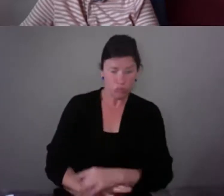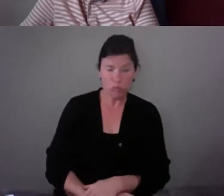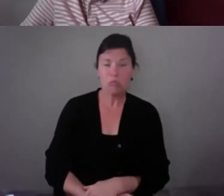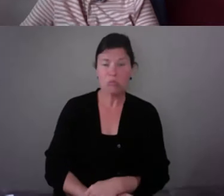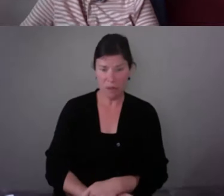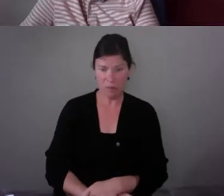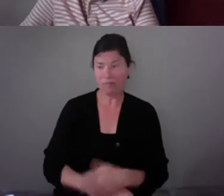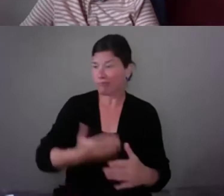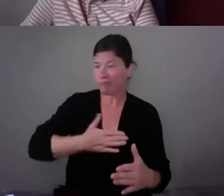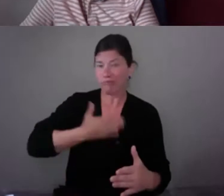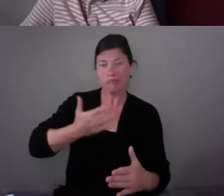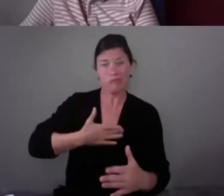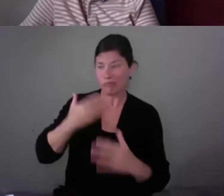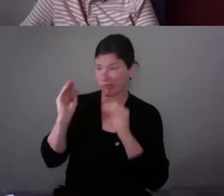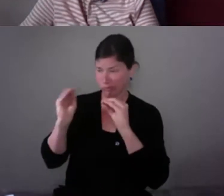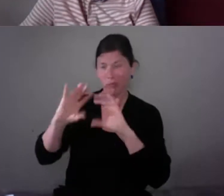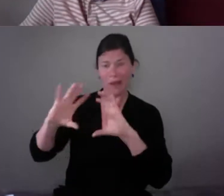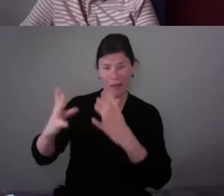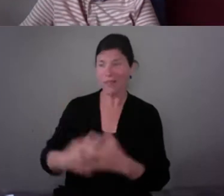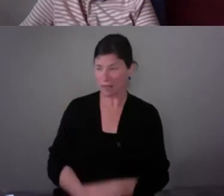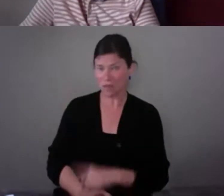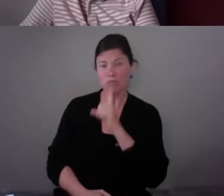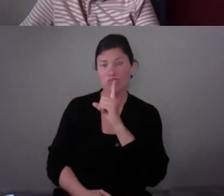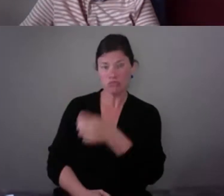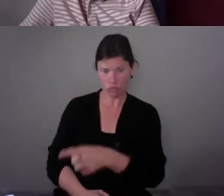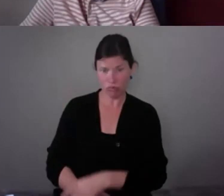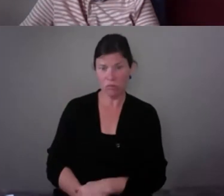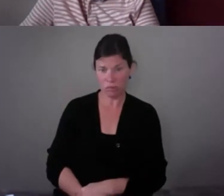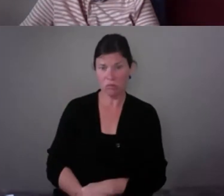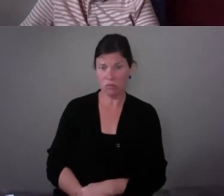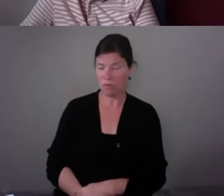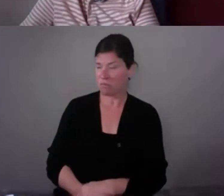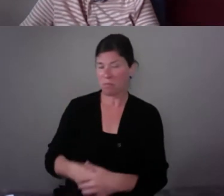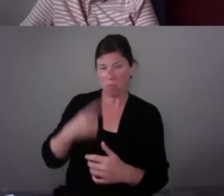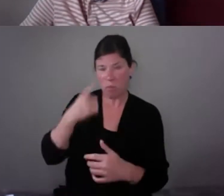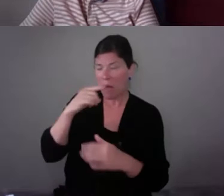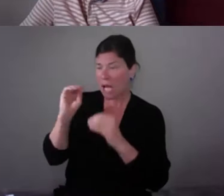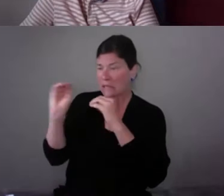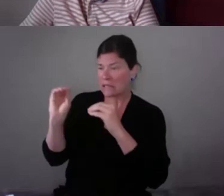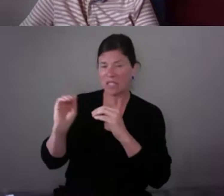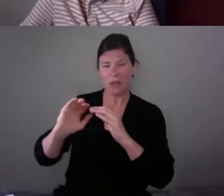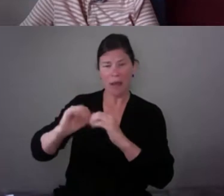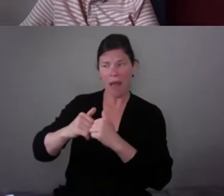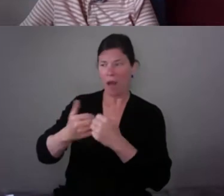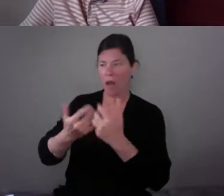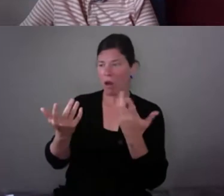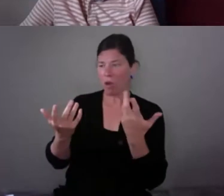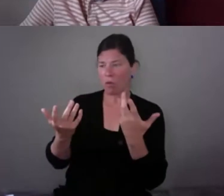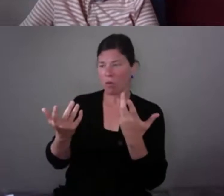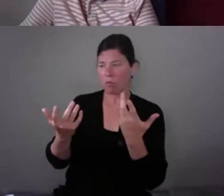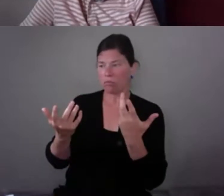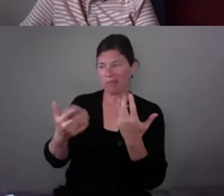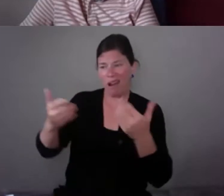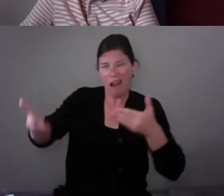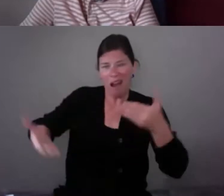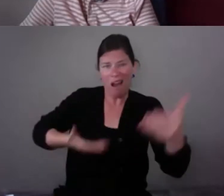I would be happy to teach a class and teach people about how I hire my staff. I have a great broker that